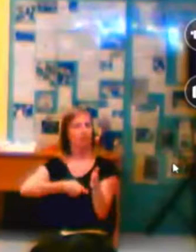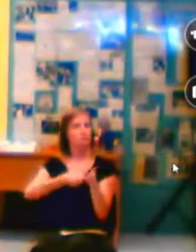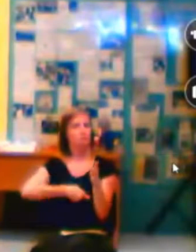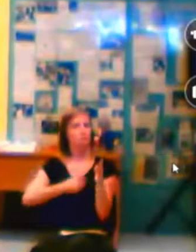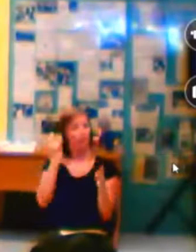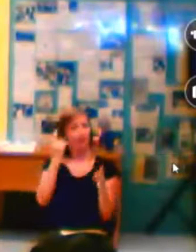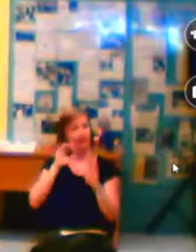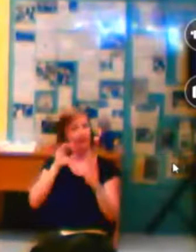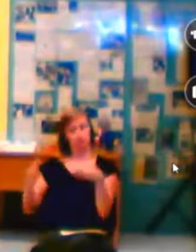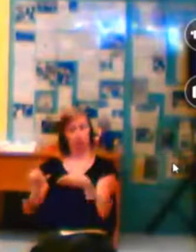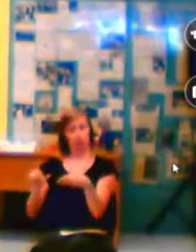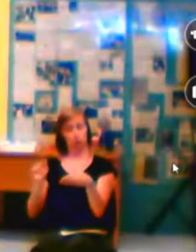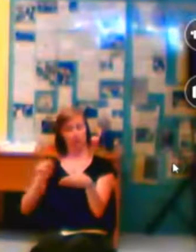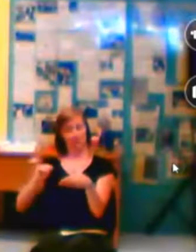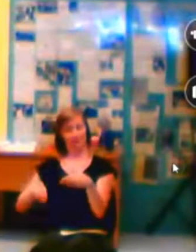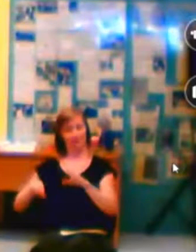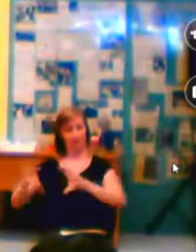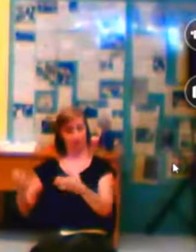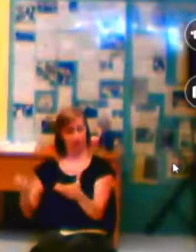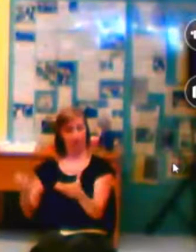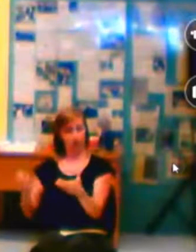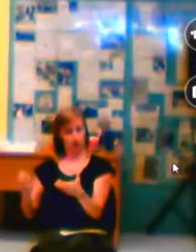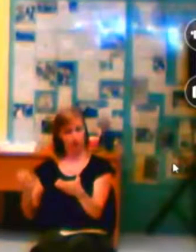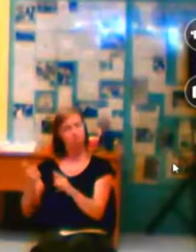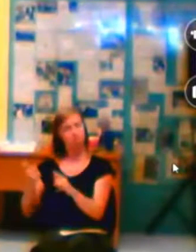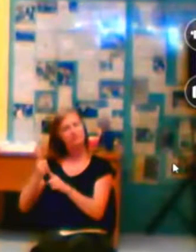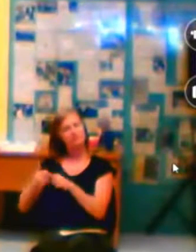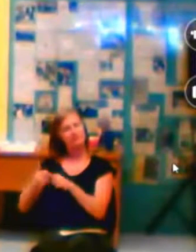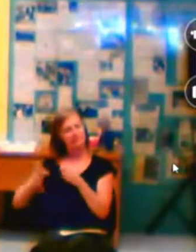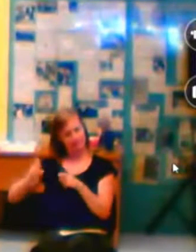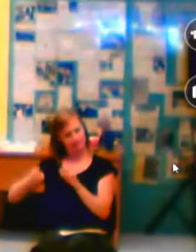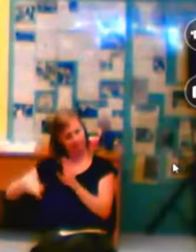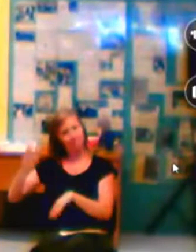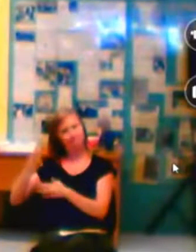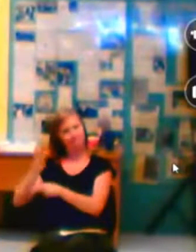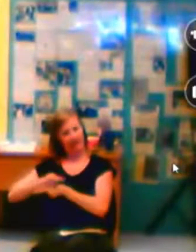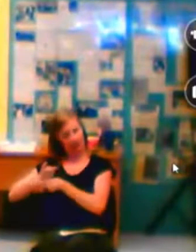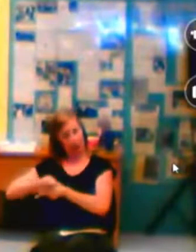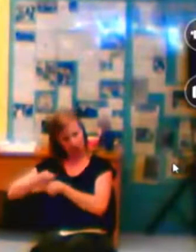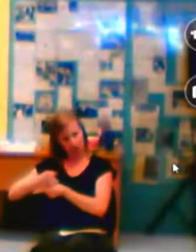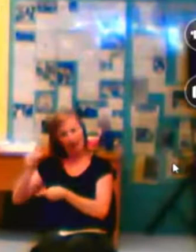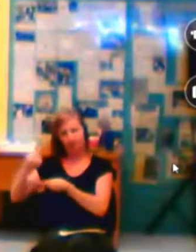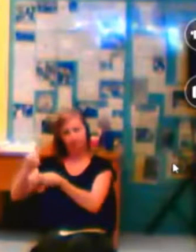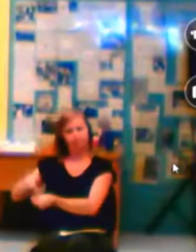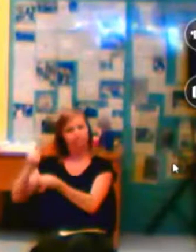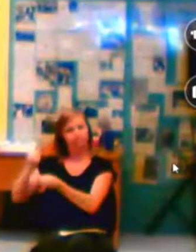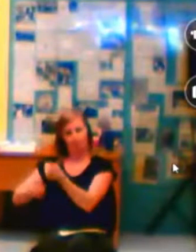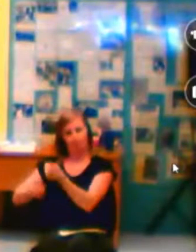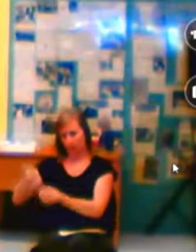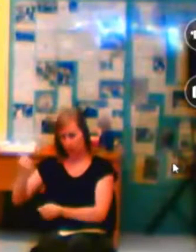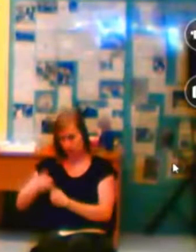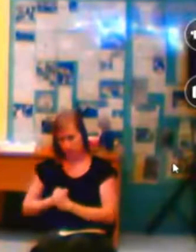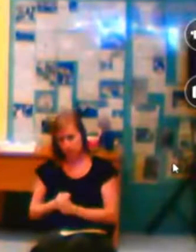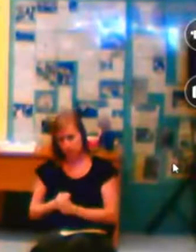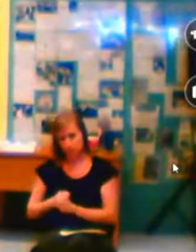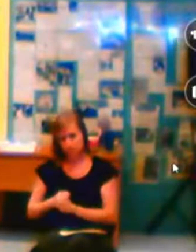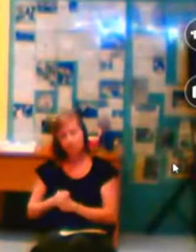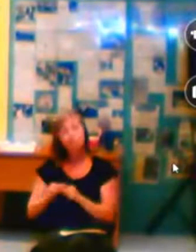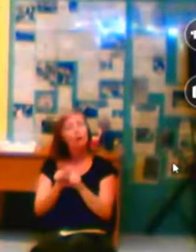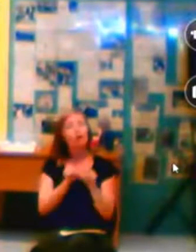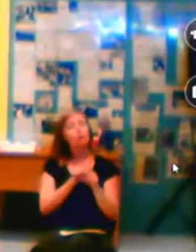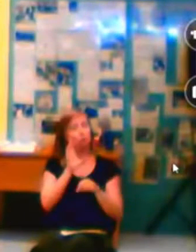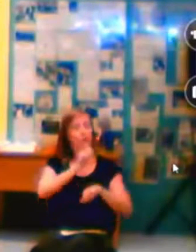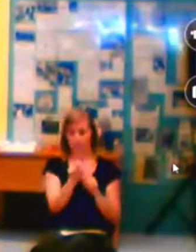increases access to prevention and medically necessary care and controls costs by focusing on the 20% of the